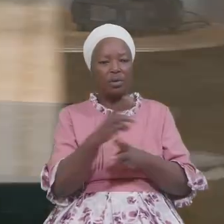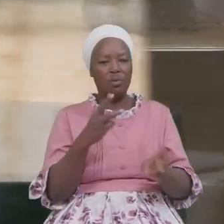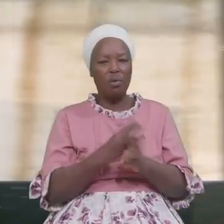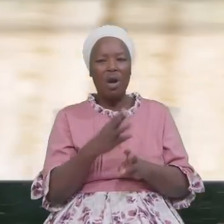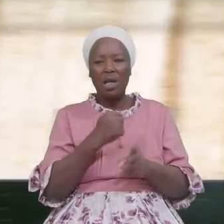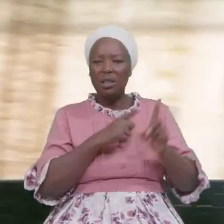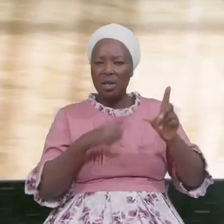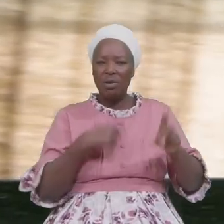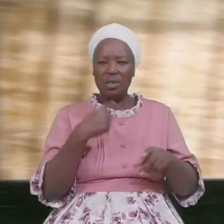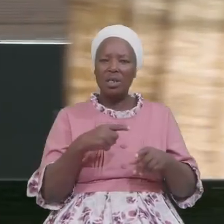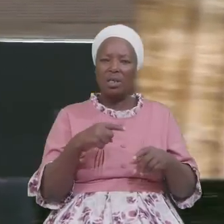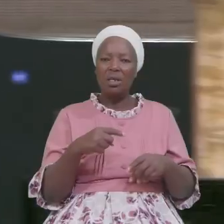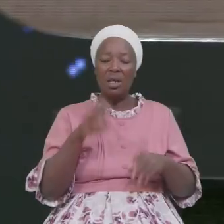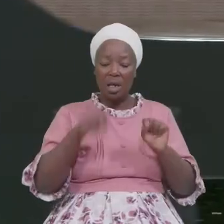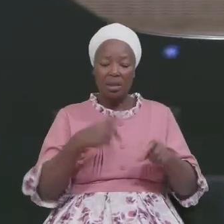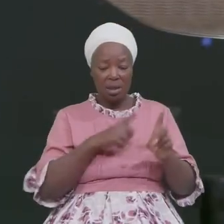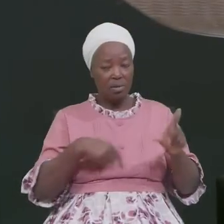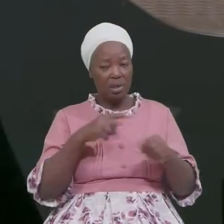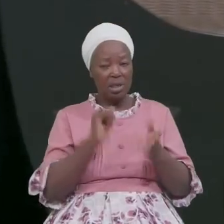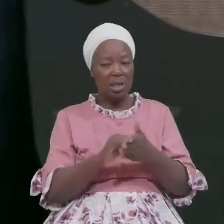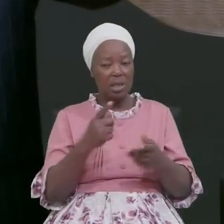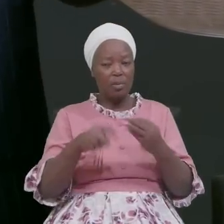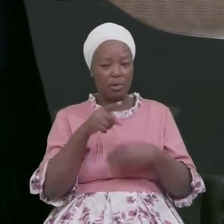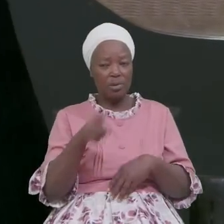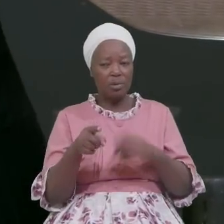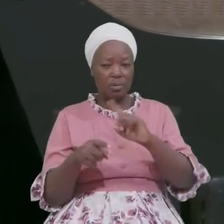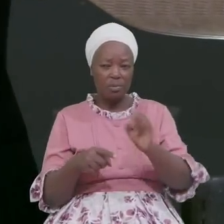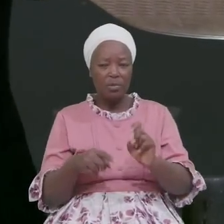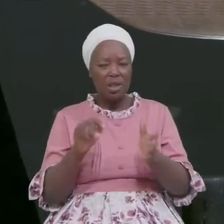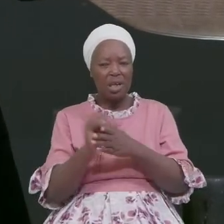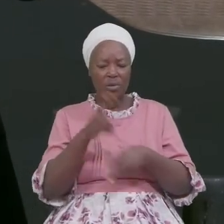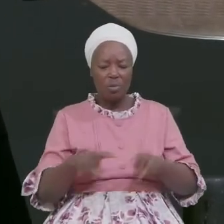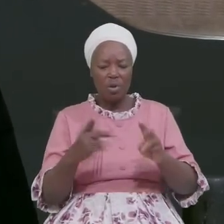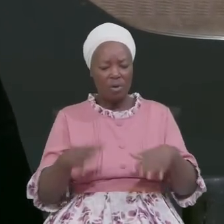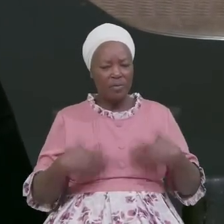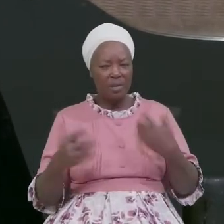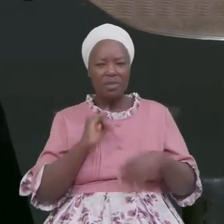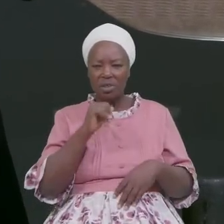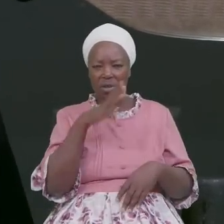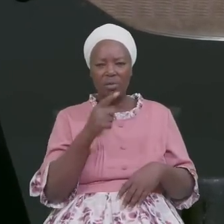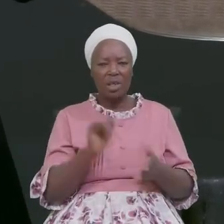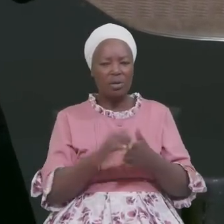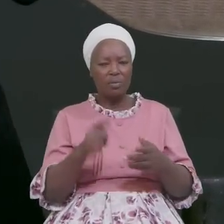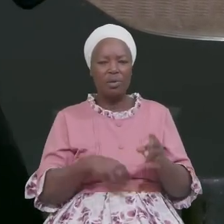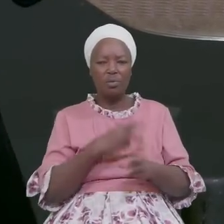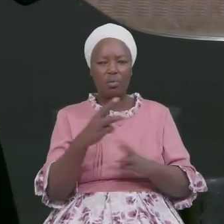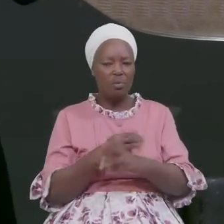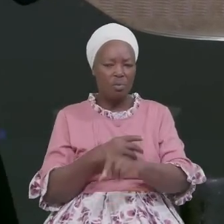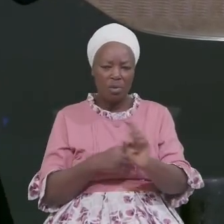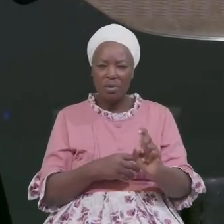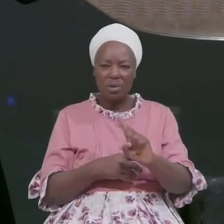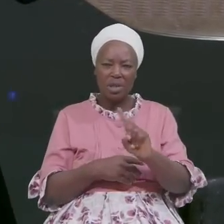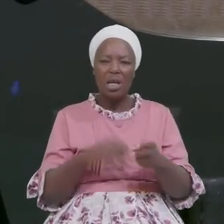Lord say that about you, that your pattern of life is not like that of the world? that